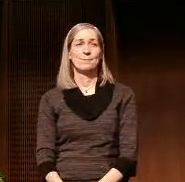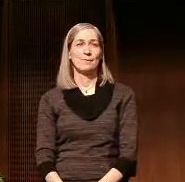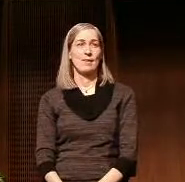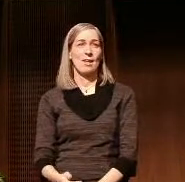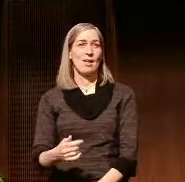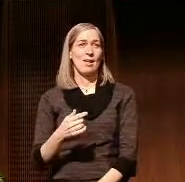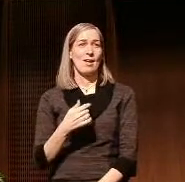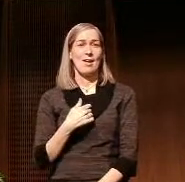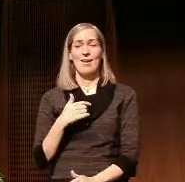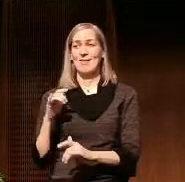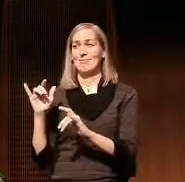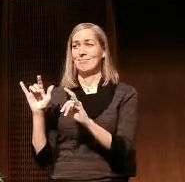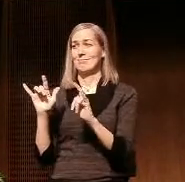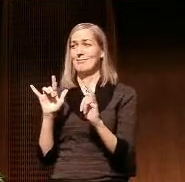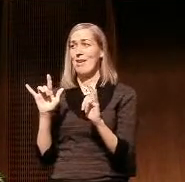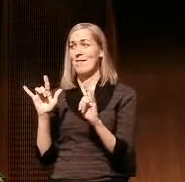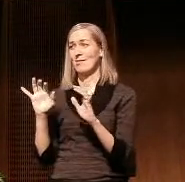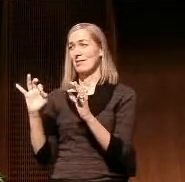I love the family,